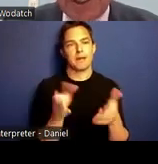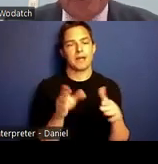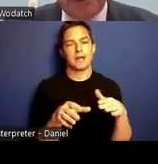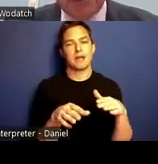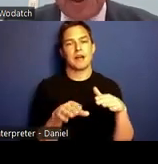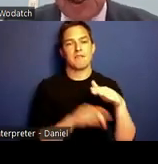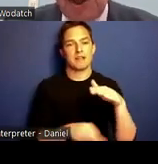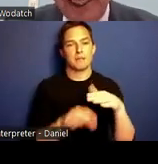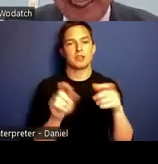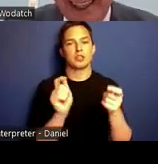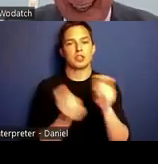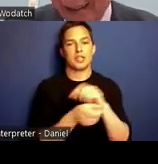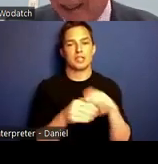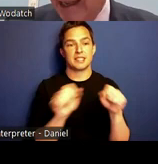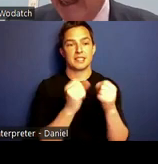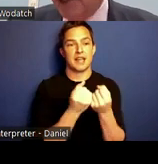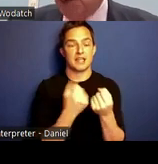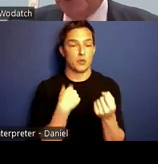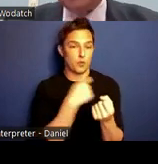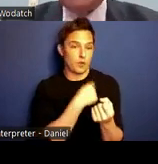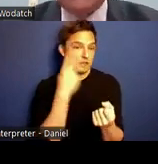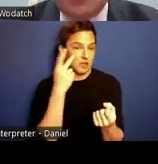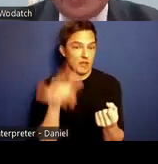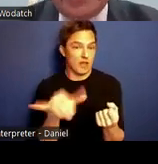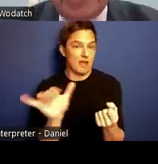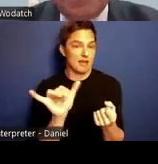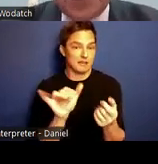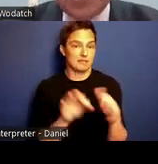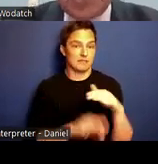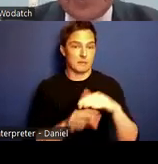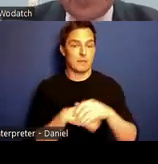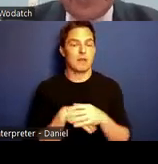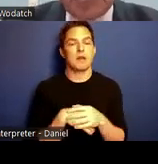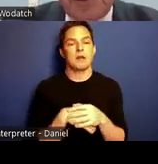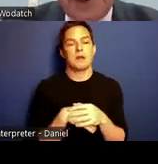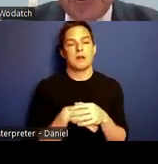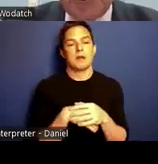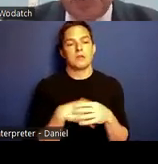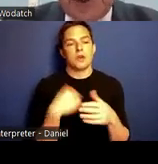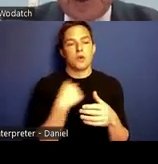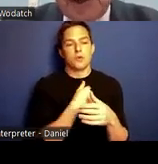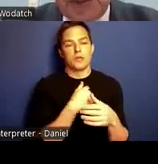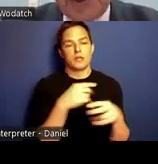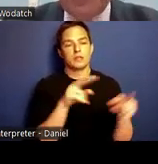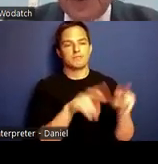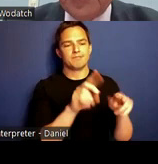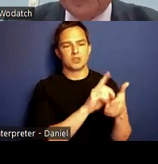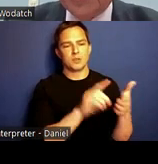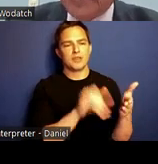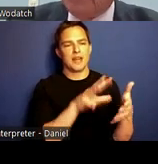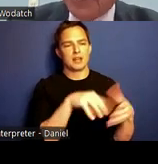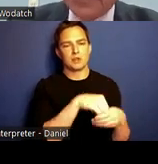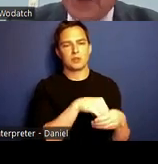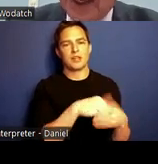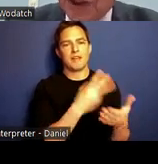American society, which we saw it as. And so we looked at it and said that discrimination would include the failure